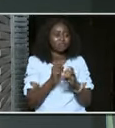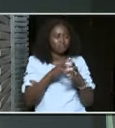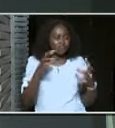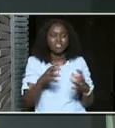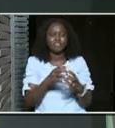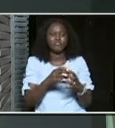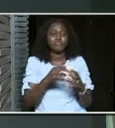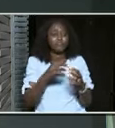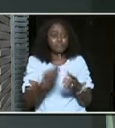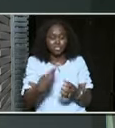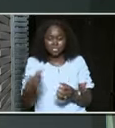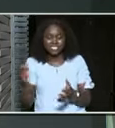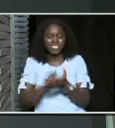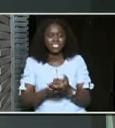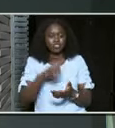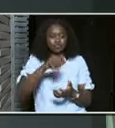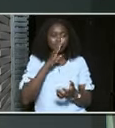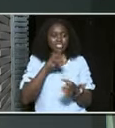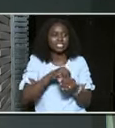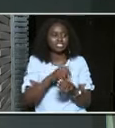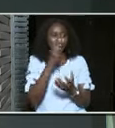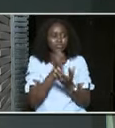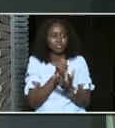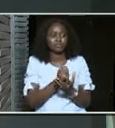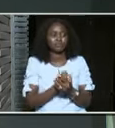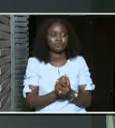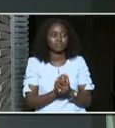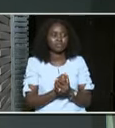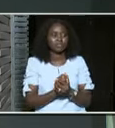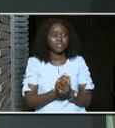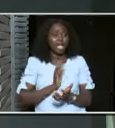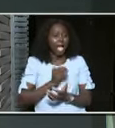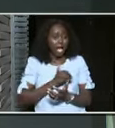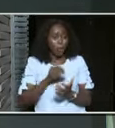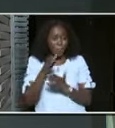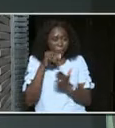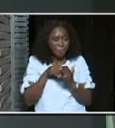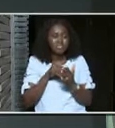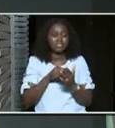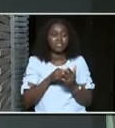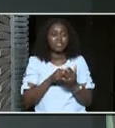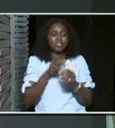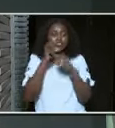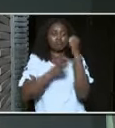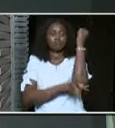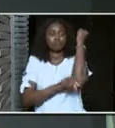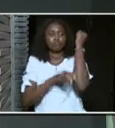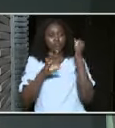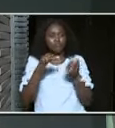be in the treasury. Our main source of income in this country is